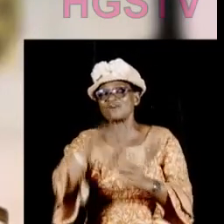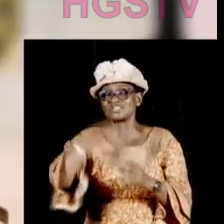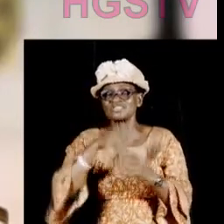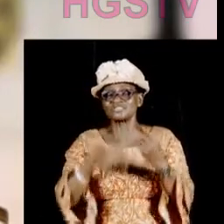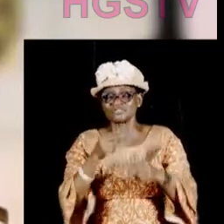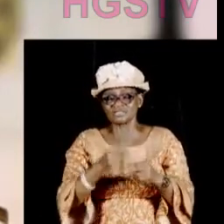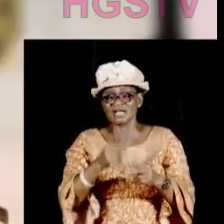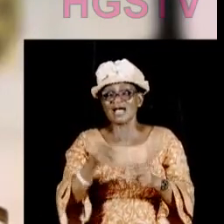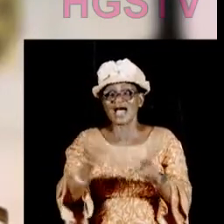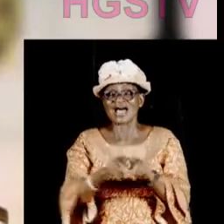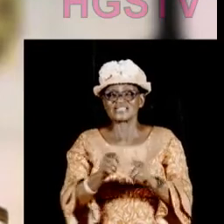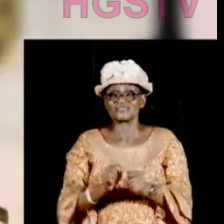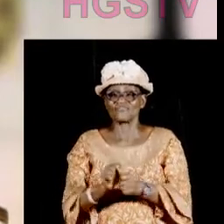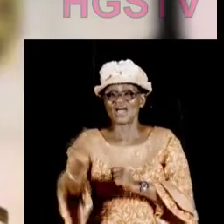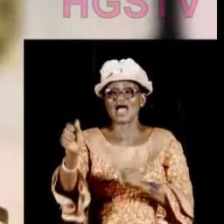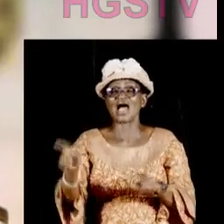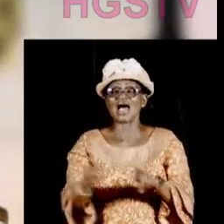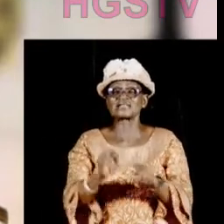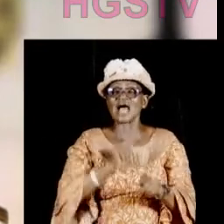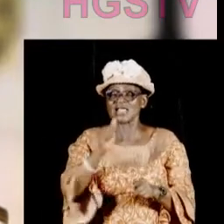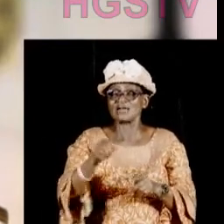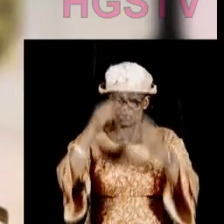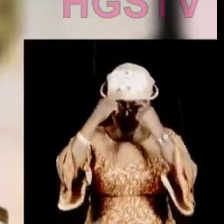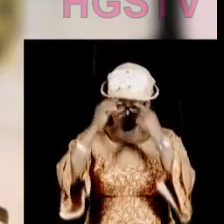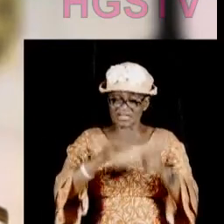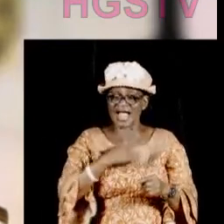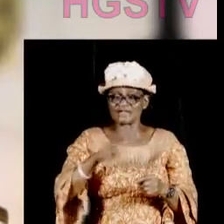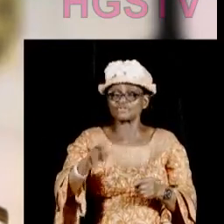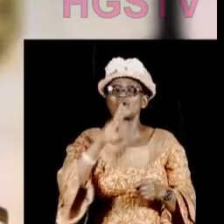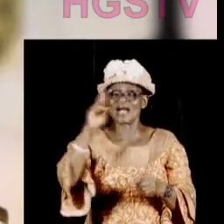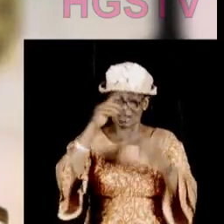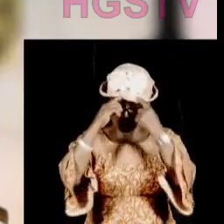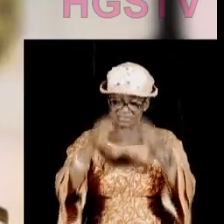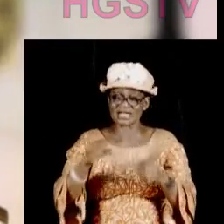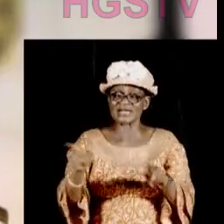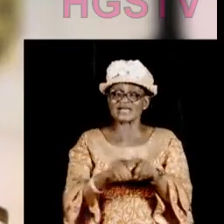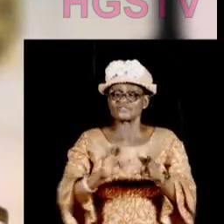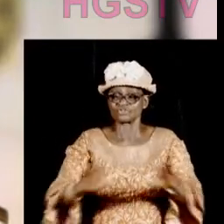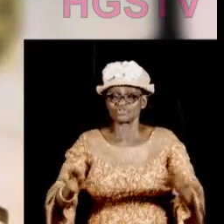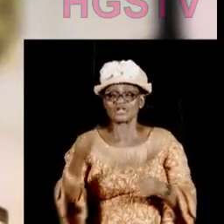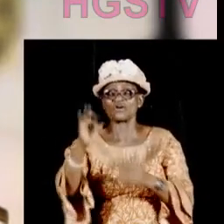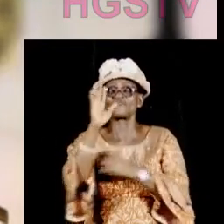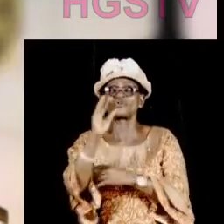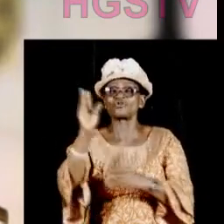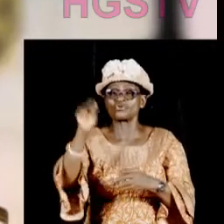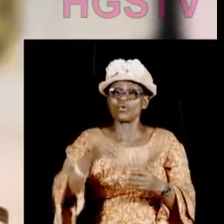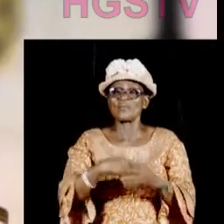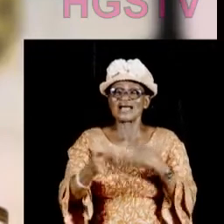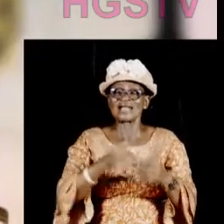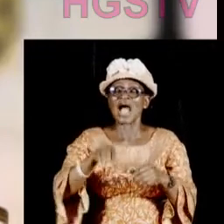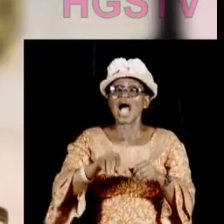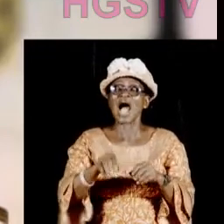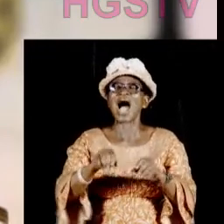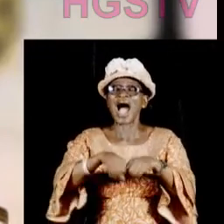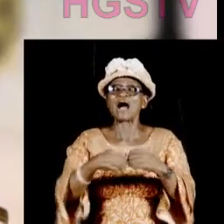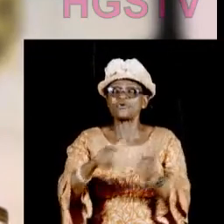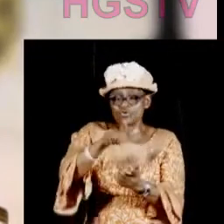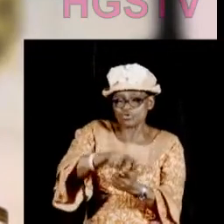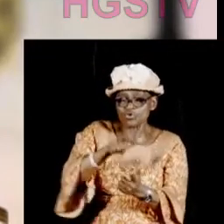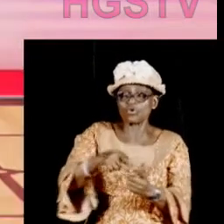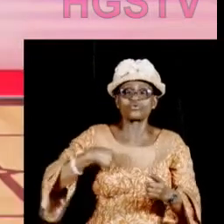as children of God, if we are true children of God, no matter how low we find